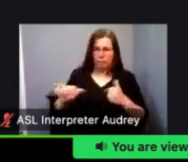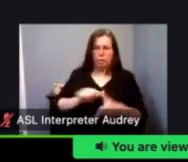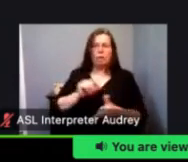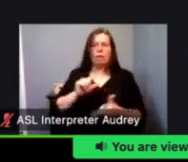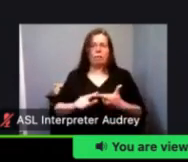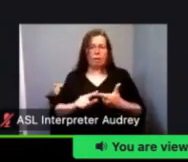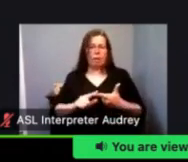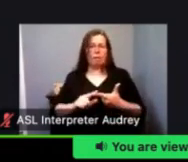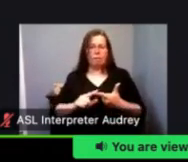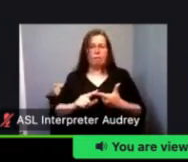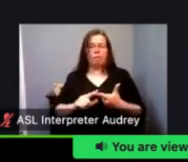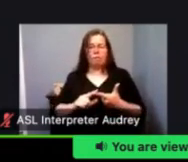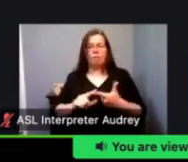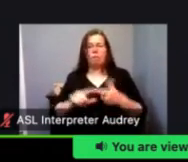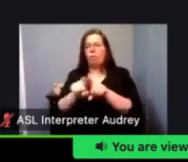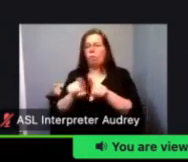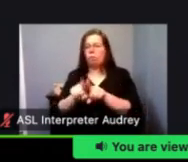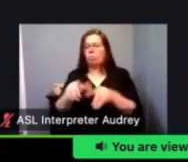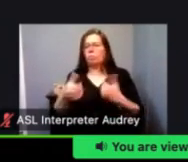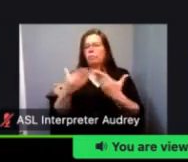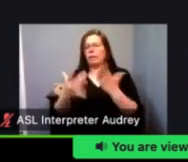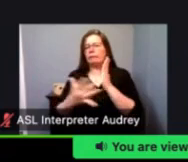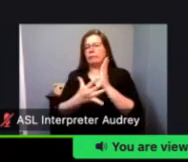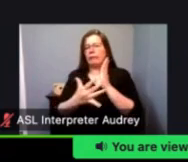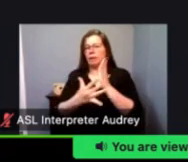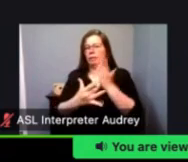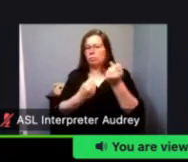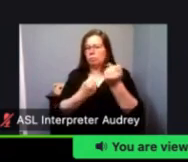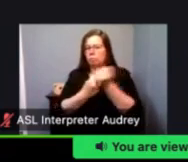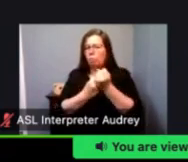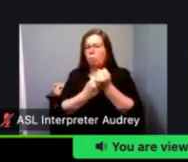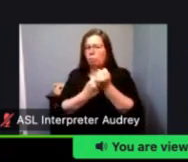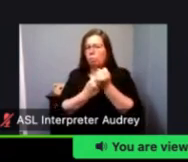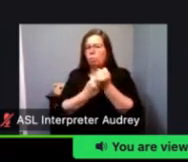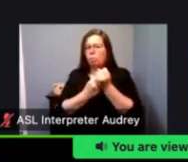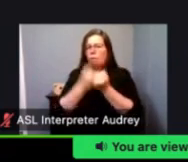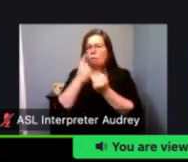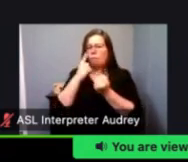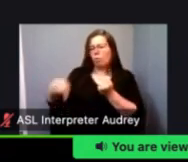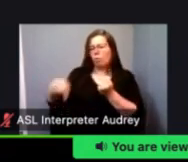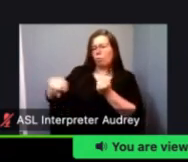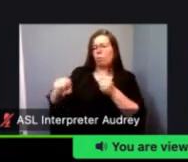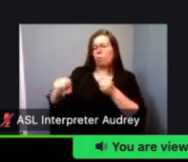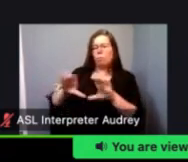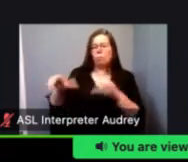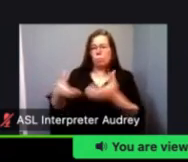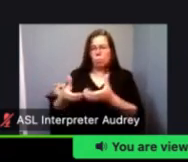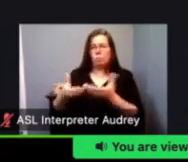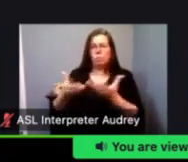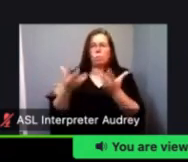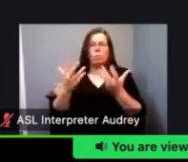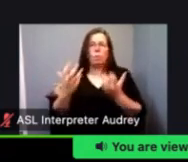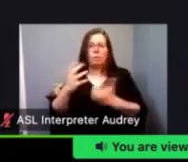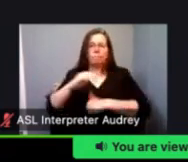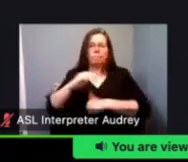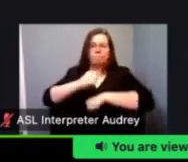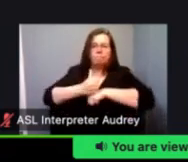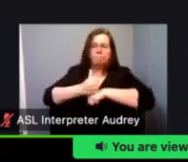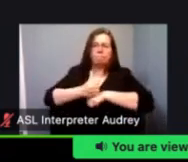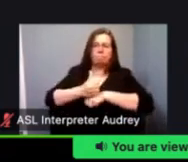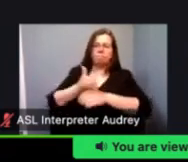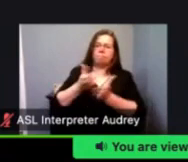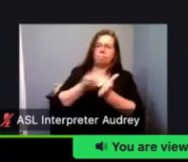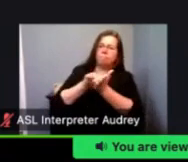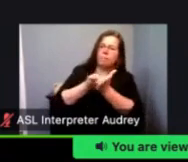that, we provide technical assistance to organizations that are looking to implement authentic